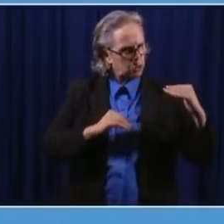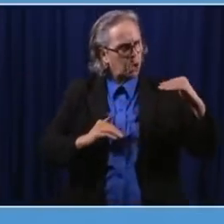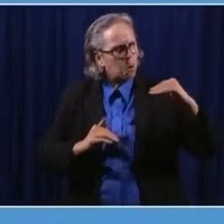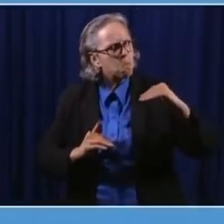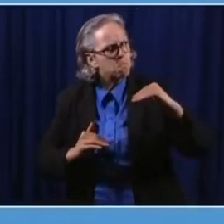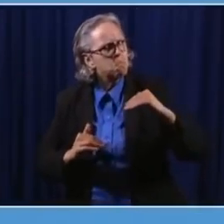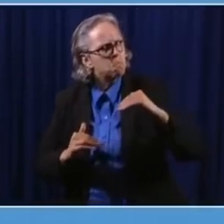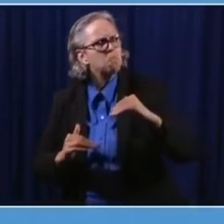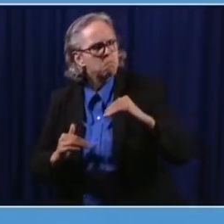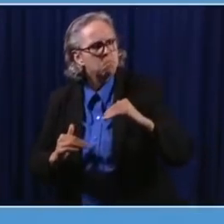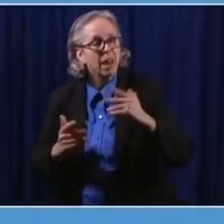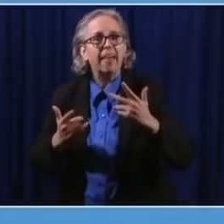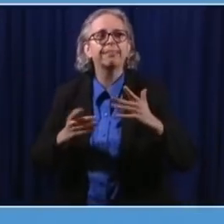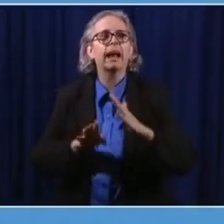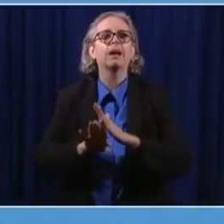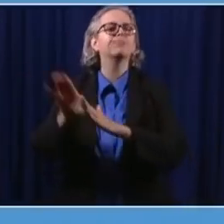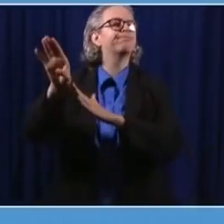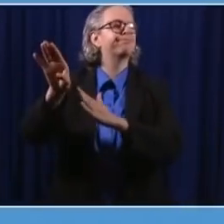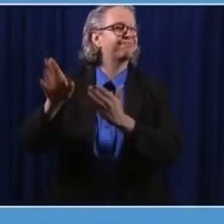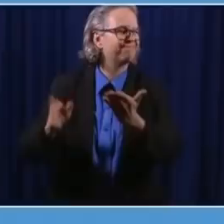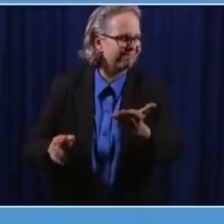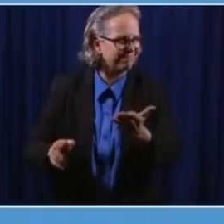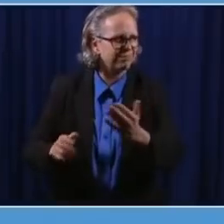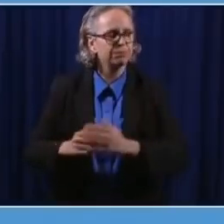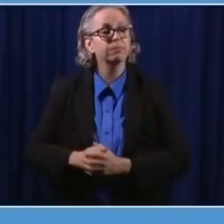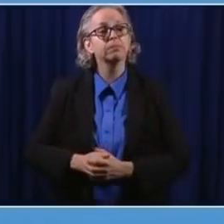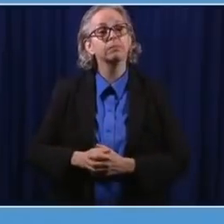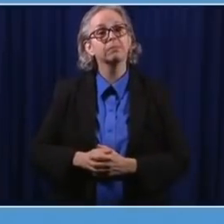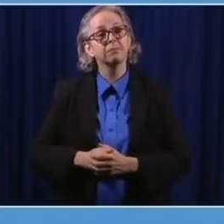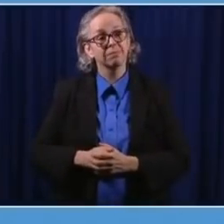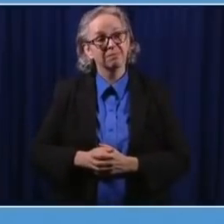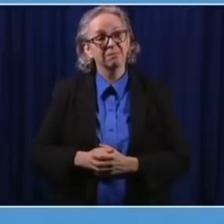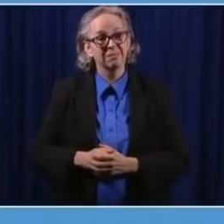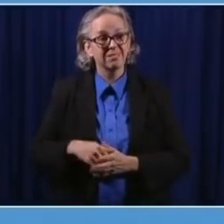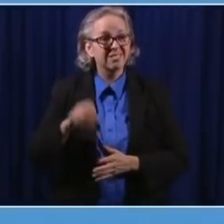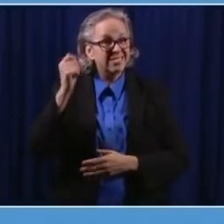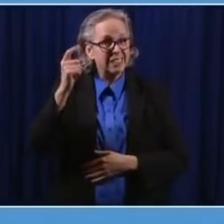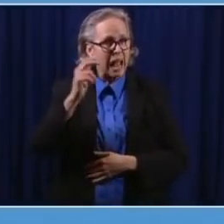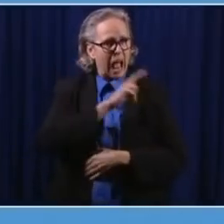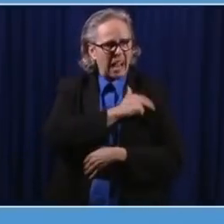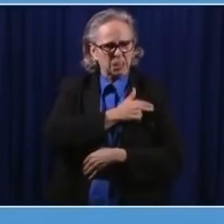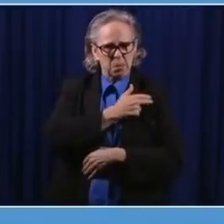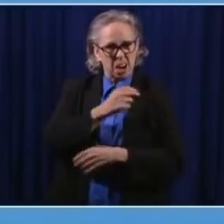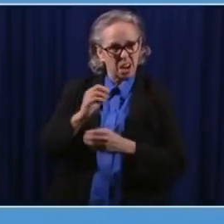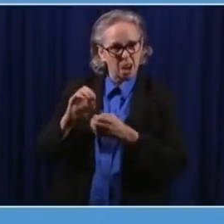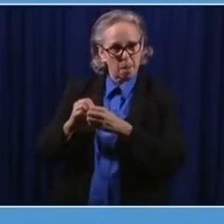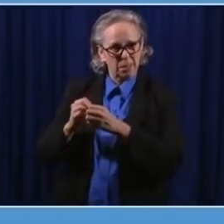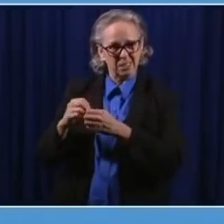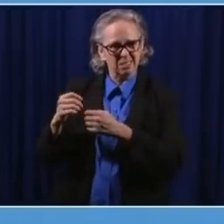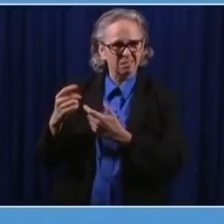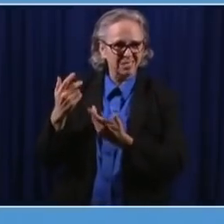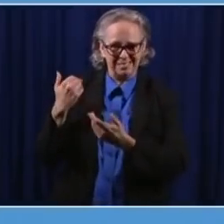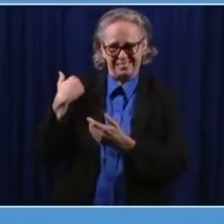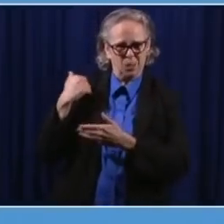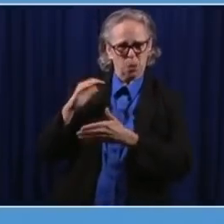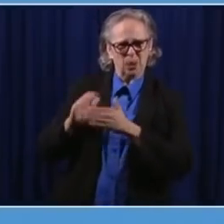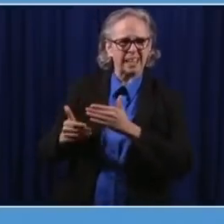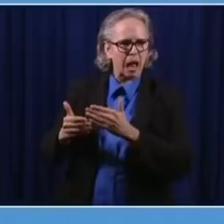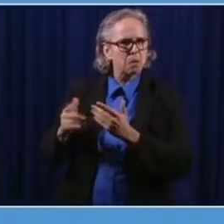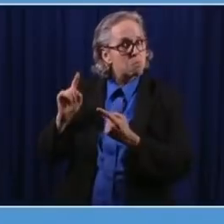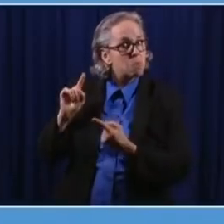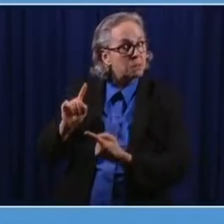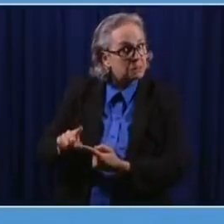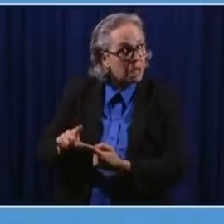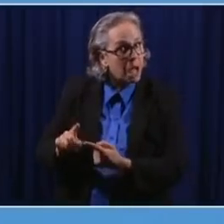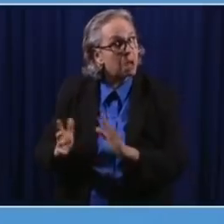regularly. Healthcare utilization may go down over the weekend, and sometimes it's reflected in the numbers. We